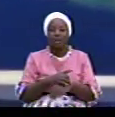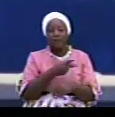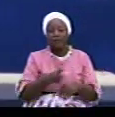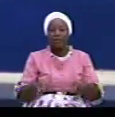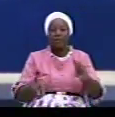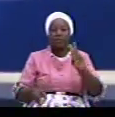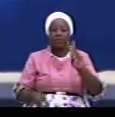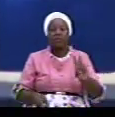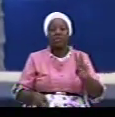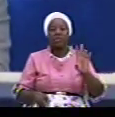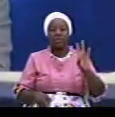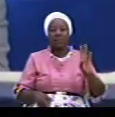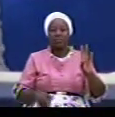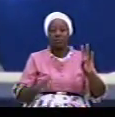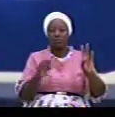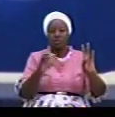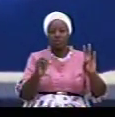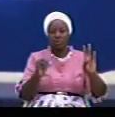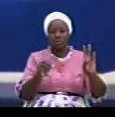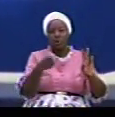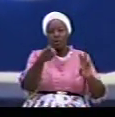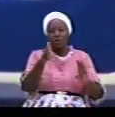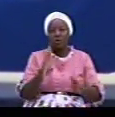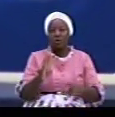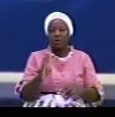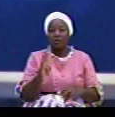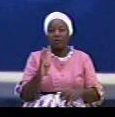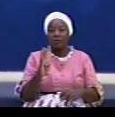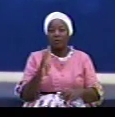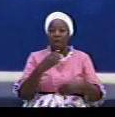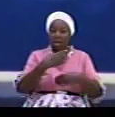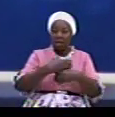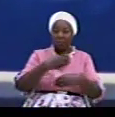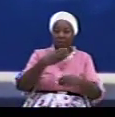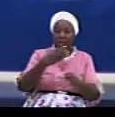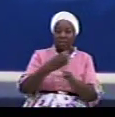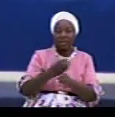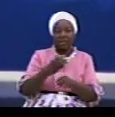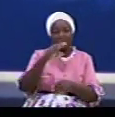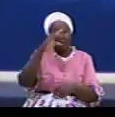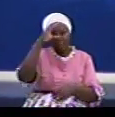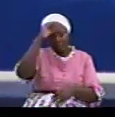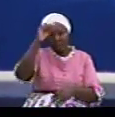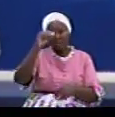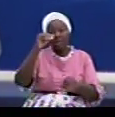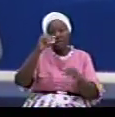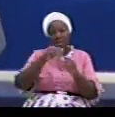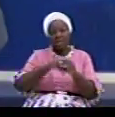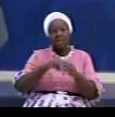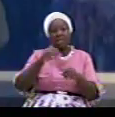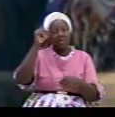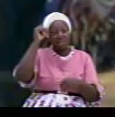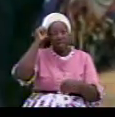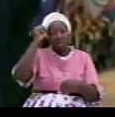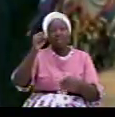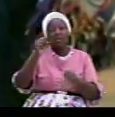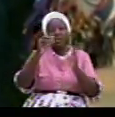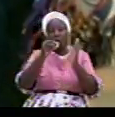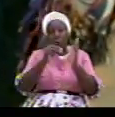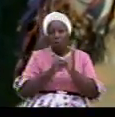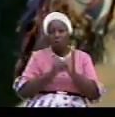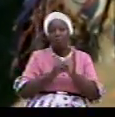so God created man in his own